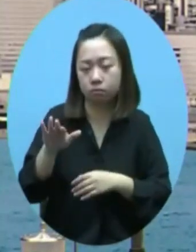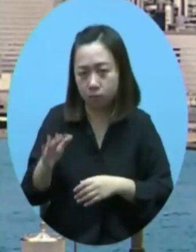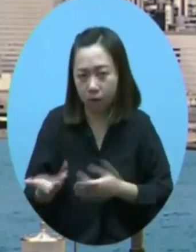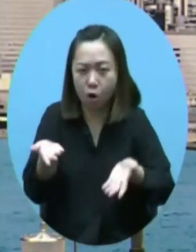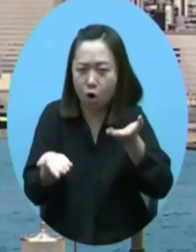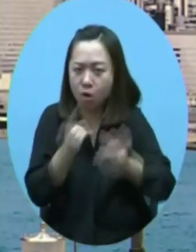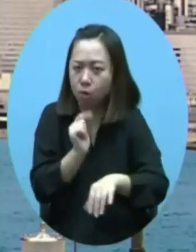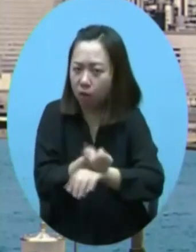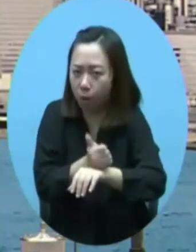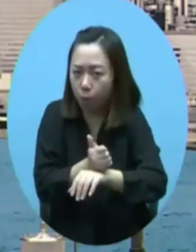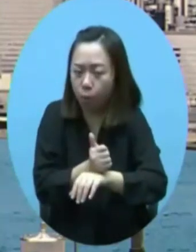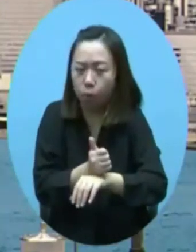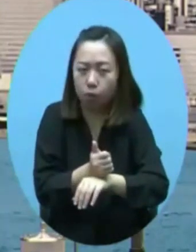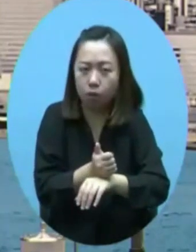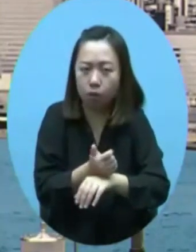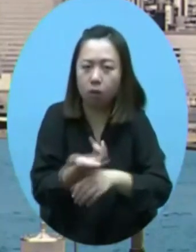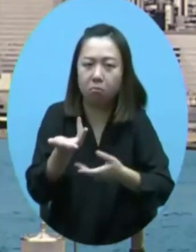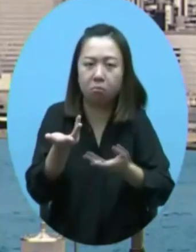them.